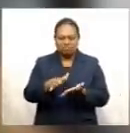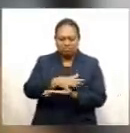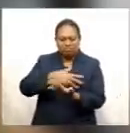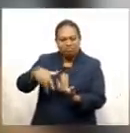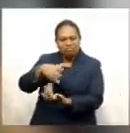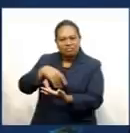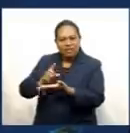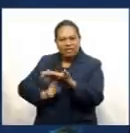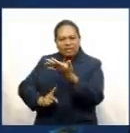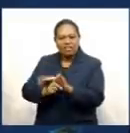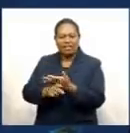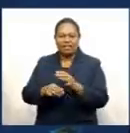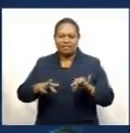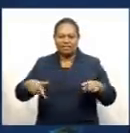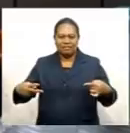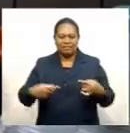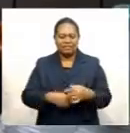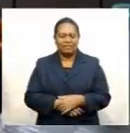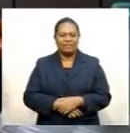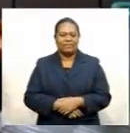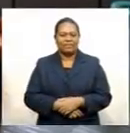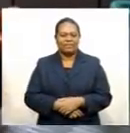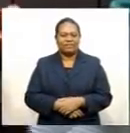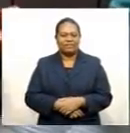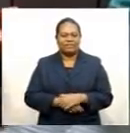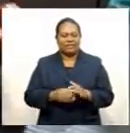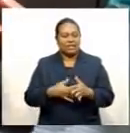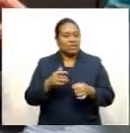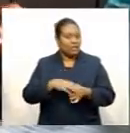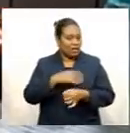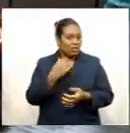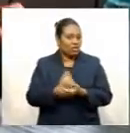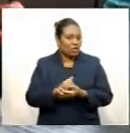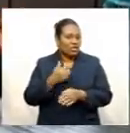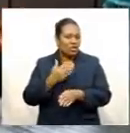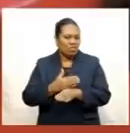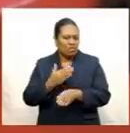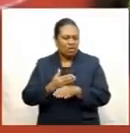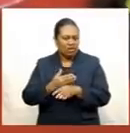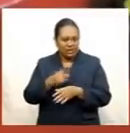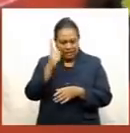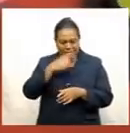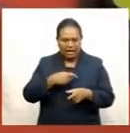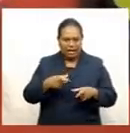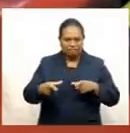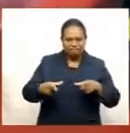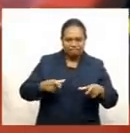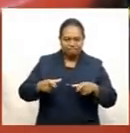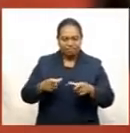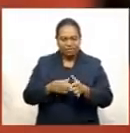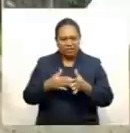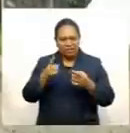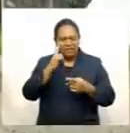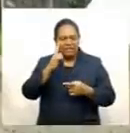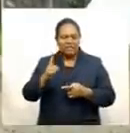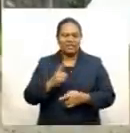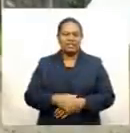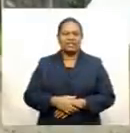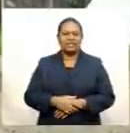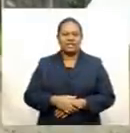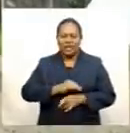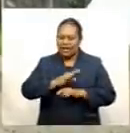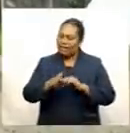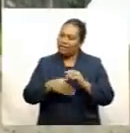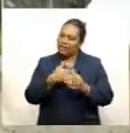always reaching out in our groups. In an effort to ensure work is adequately managed, members of Women Graduate communicate daily